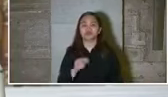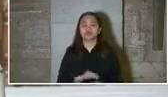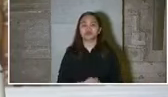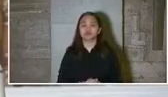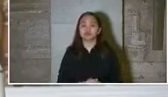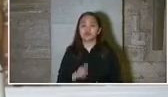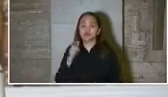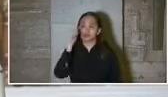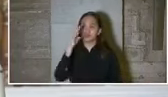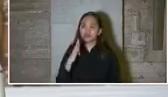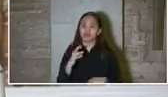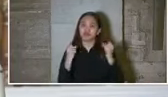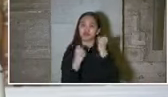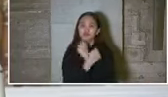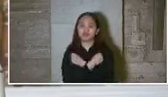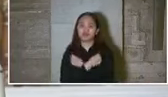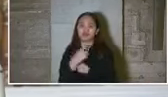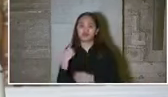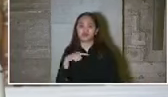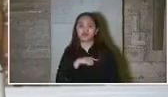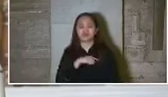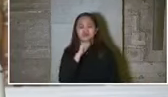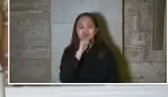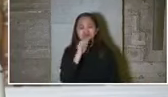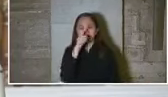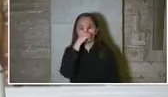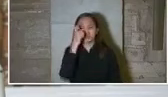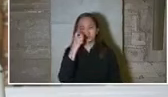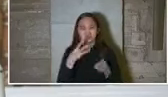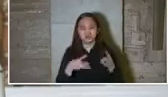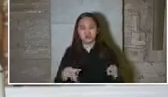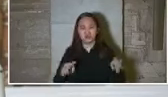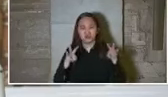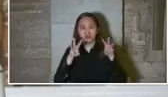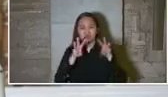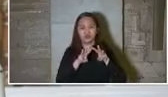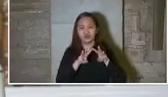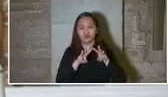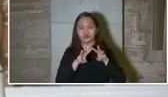Minamahal tayo ng Diyos hindi dahil karapat-dapat tayo.